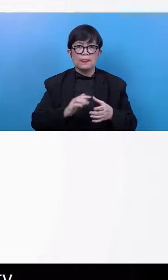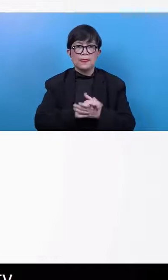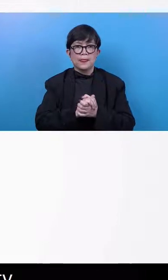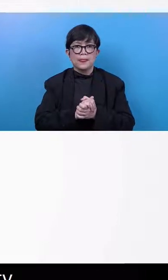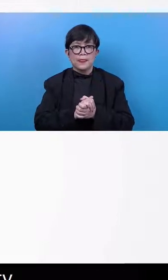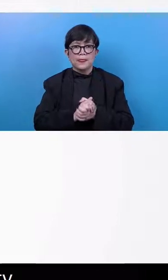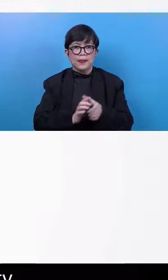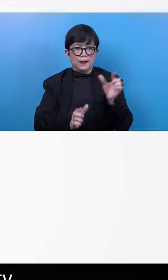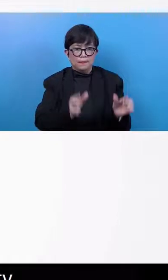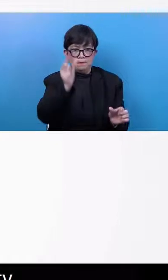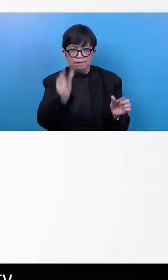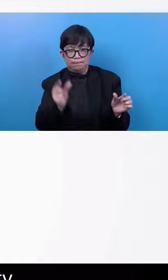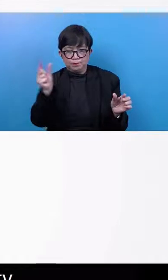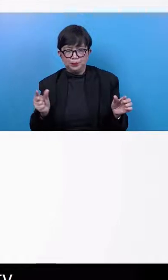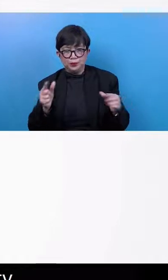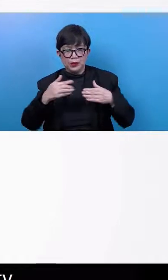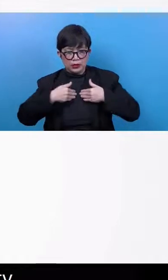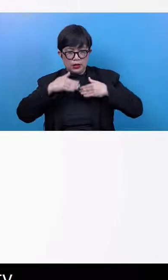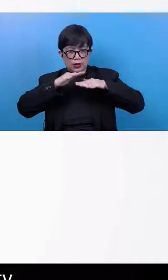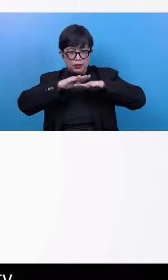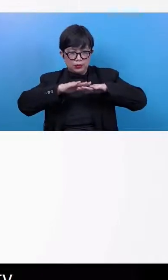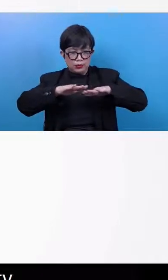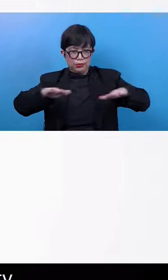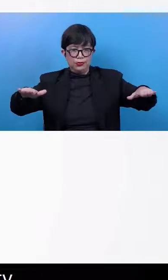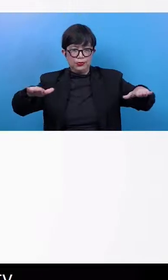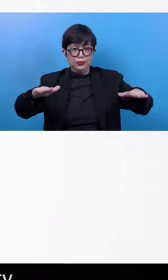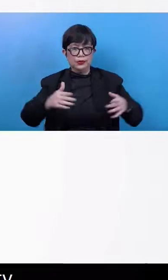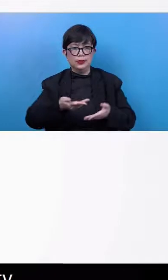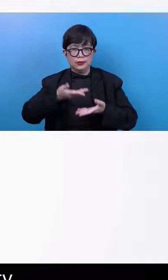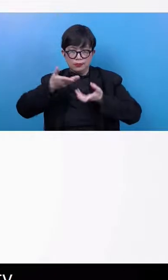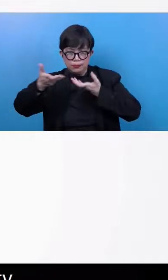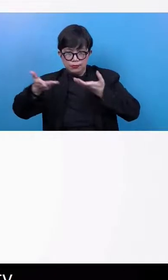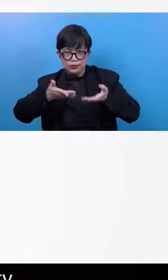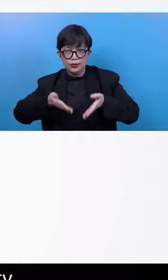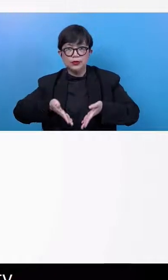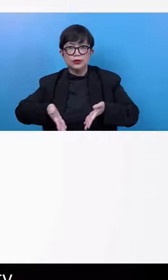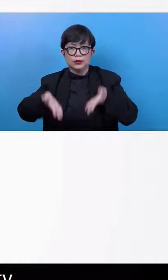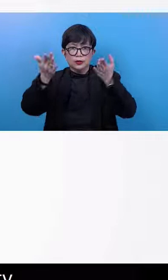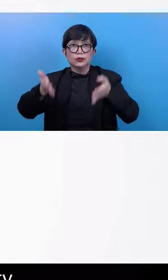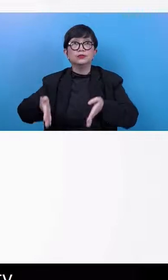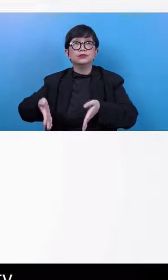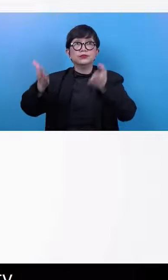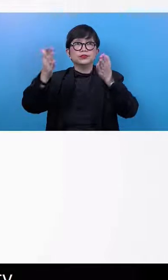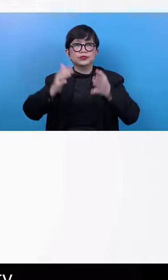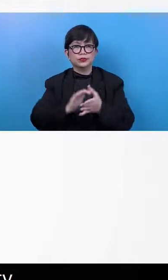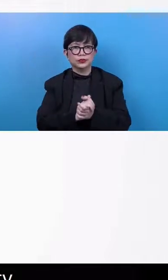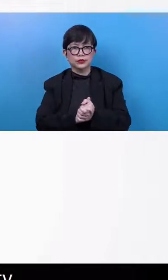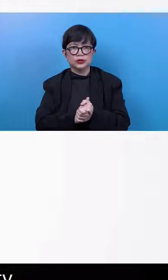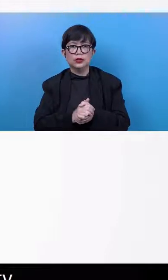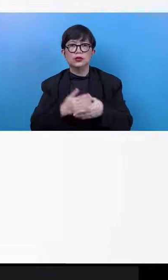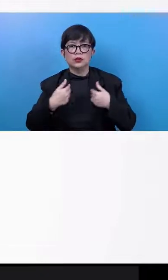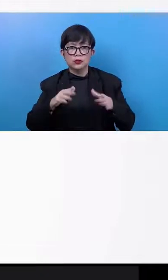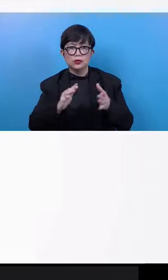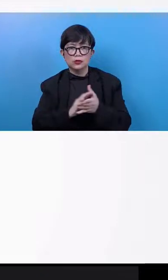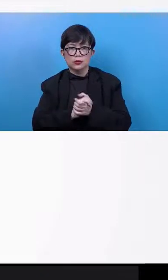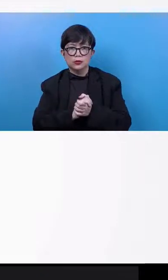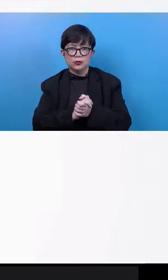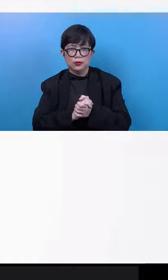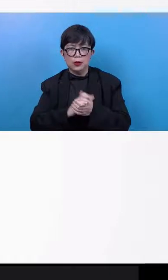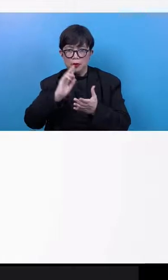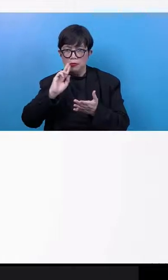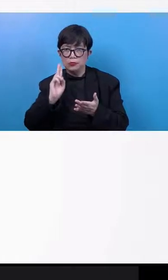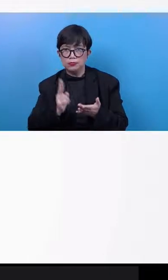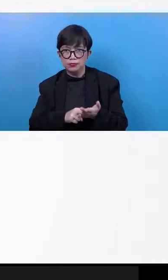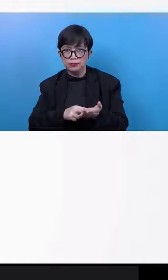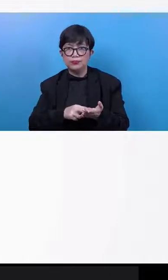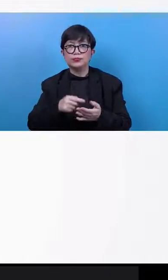offer a route towards rebuilding trust, also echoing a priority highlighted by the United Nations Secretary